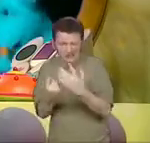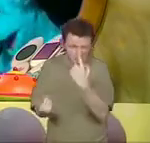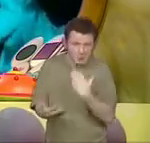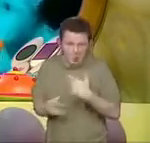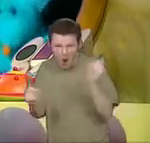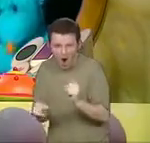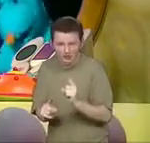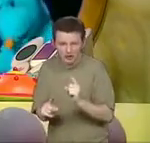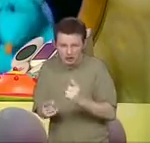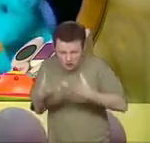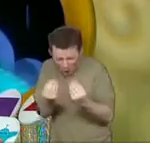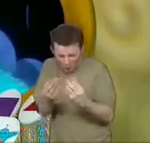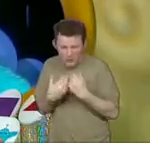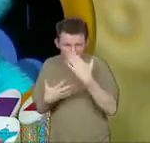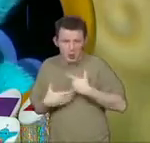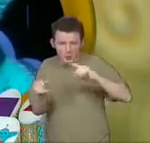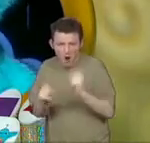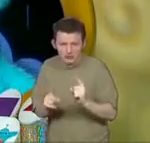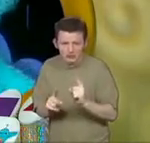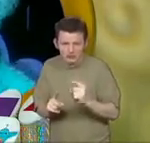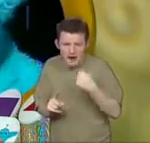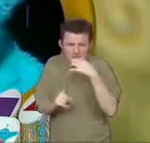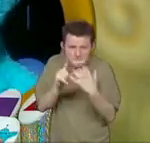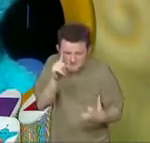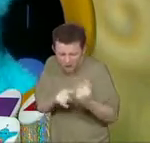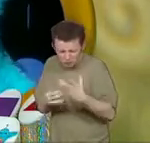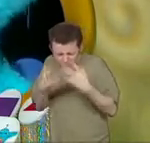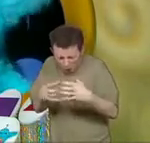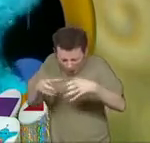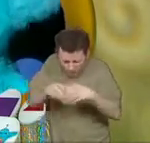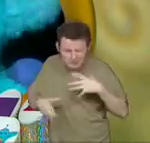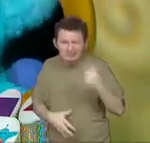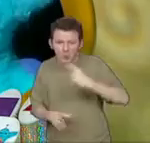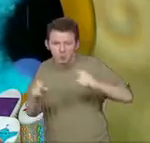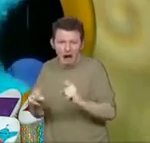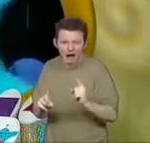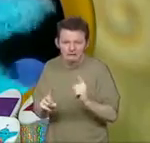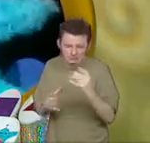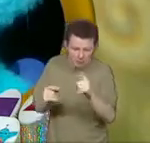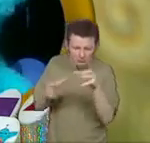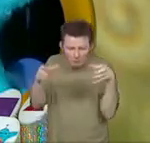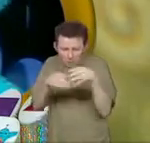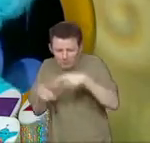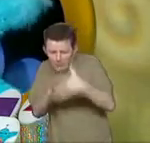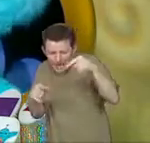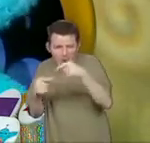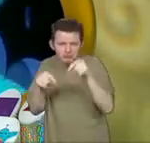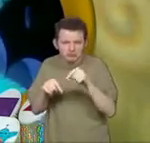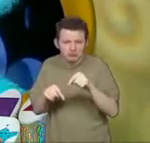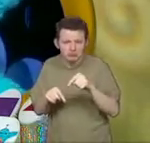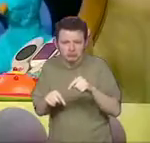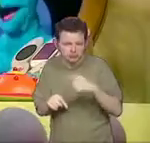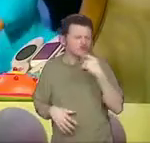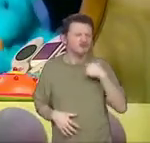Soft and squidgy. Yeah. Soft and squidgy. Ah! Now I found some soft and squidgy stuff that Tiddly Peeps